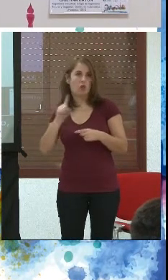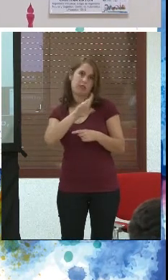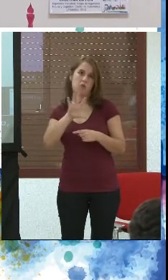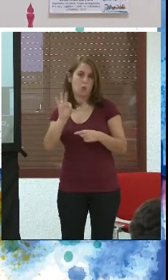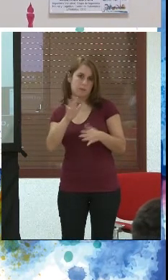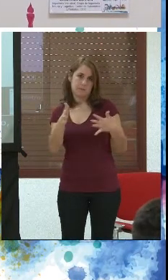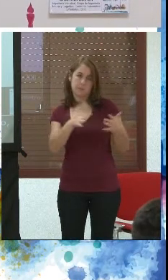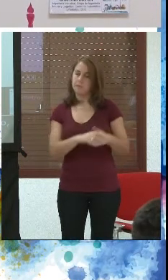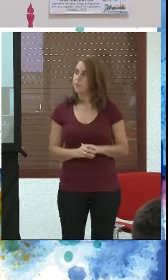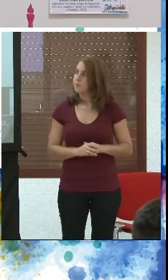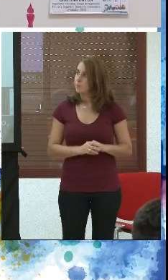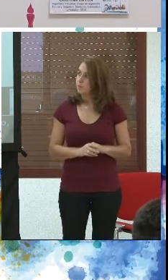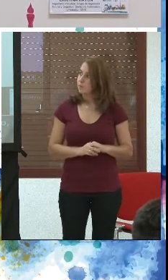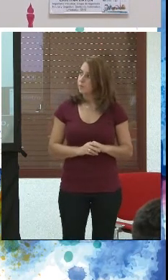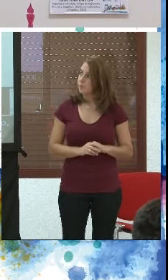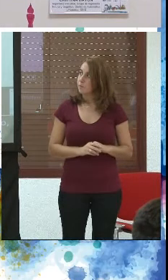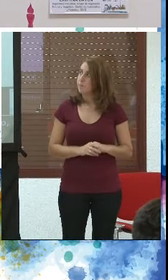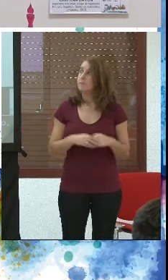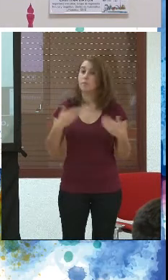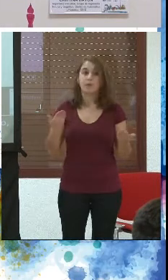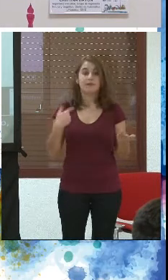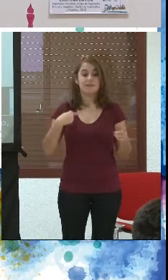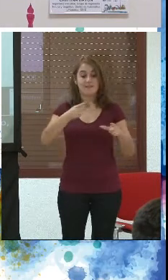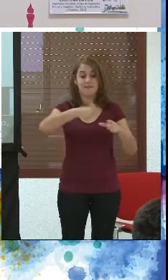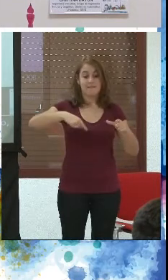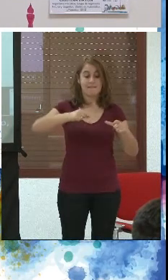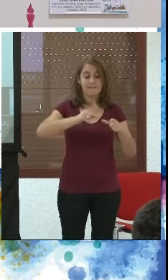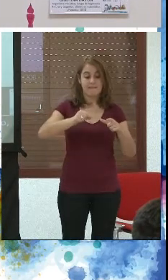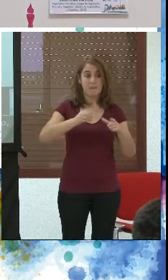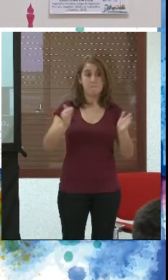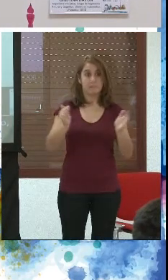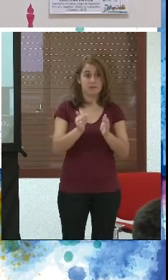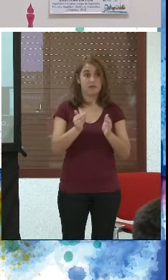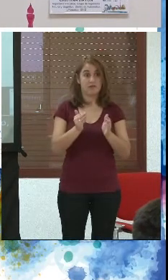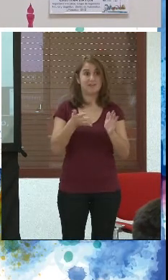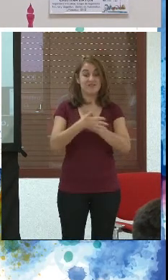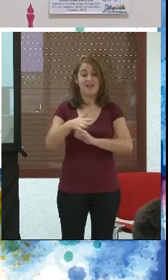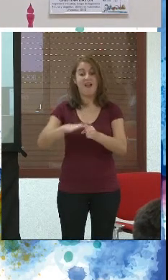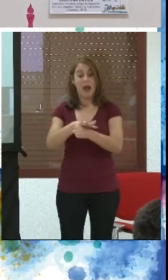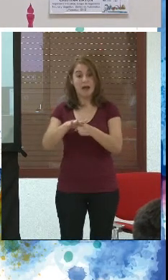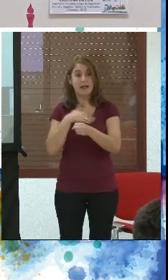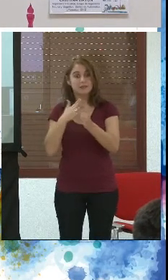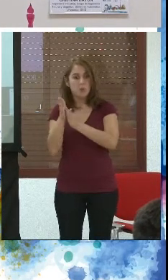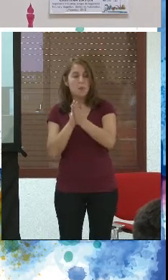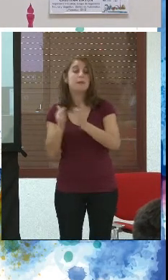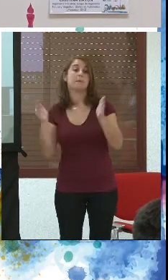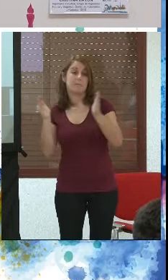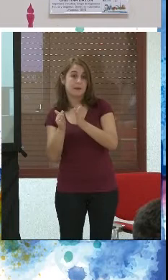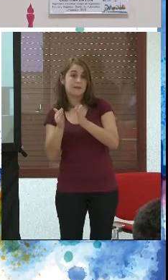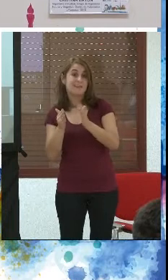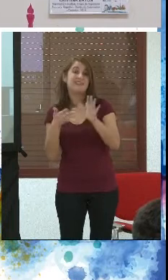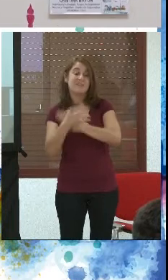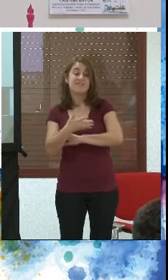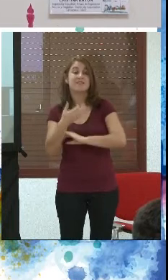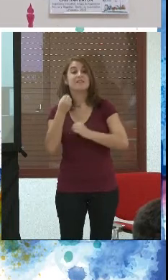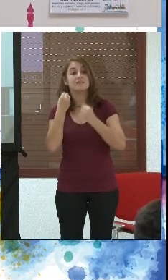250 microamperes. So we reduce the diameter. As we reduce the air stimulated